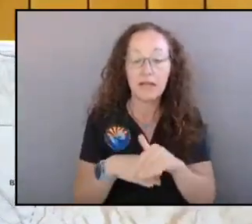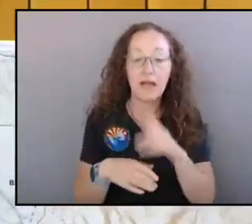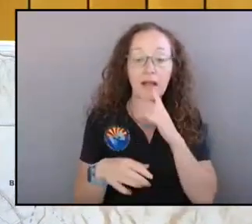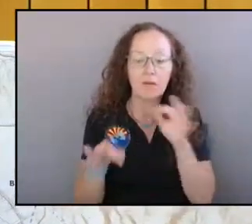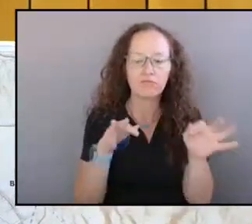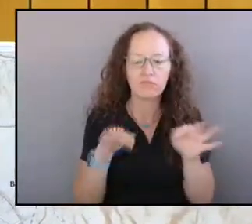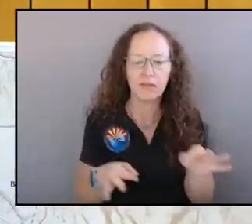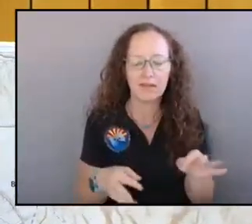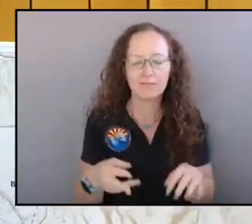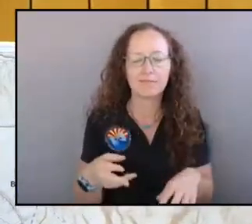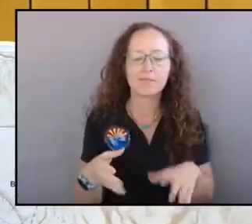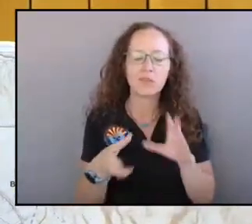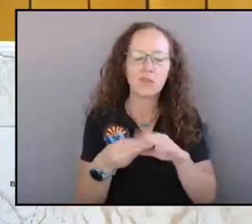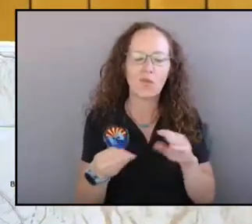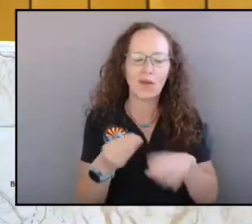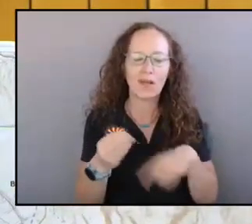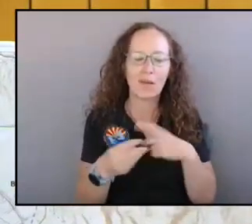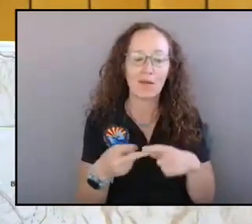same fire.